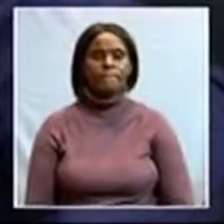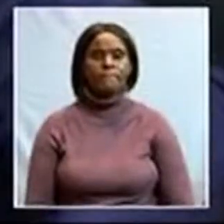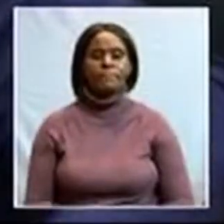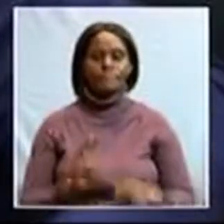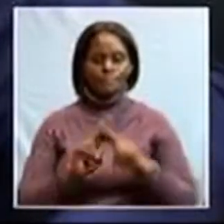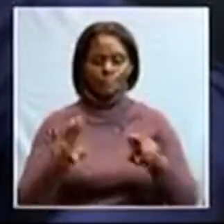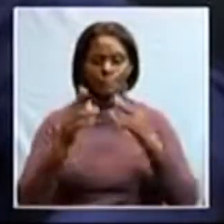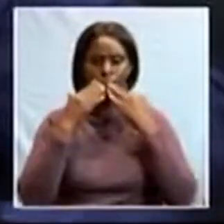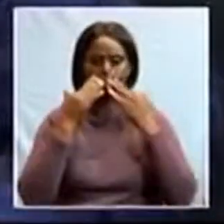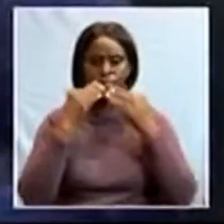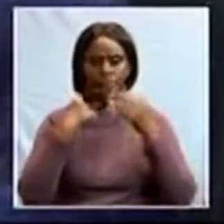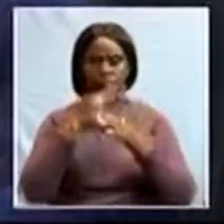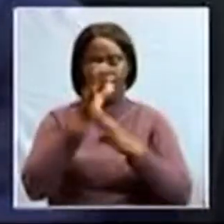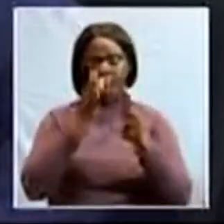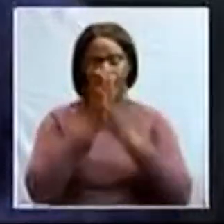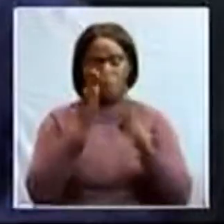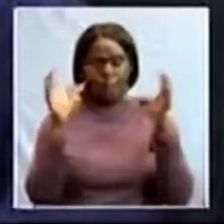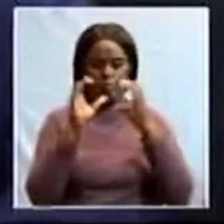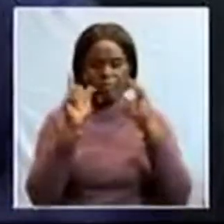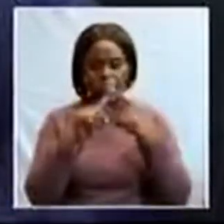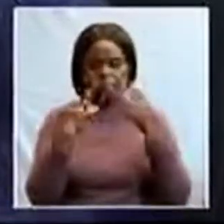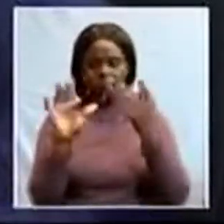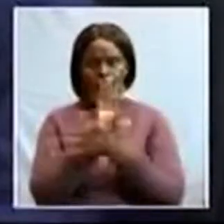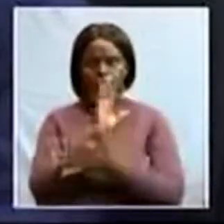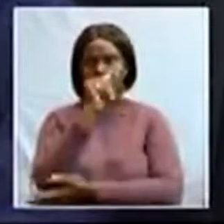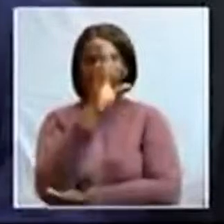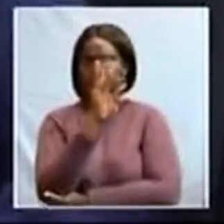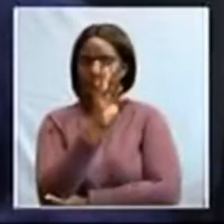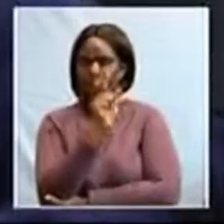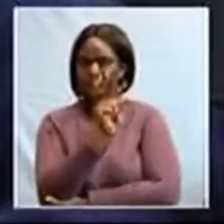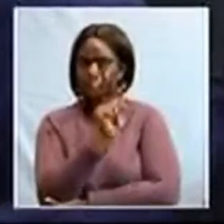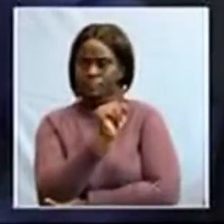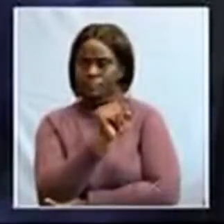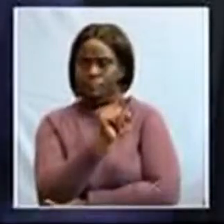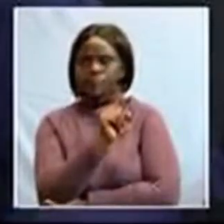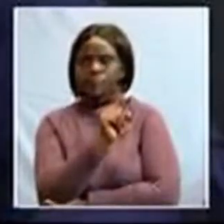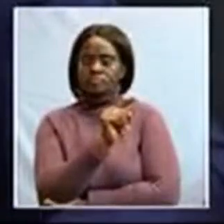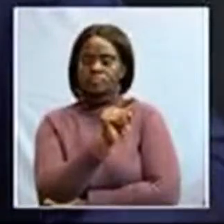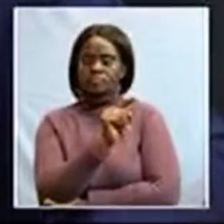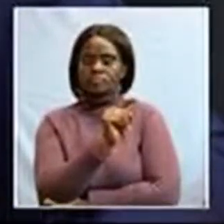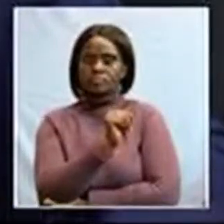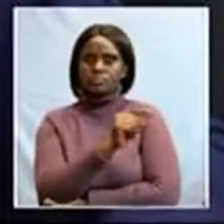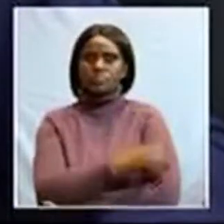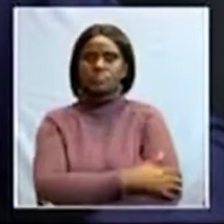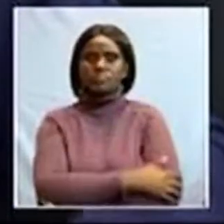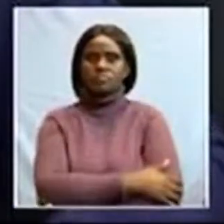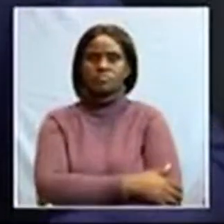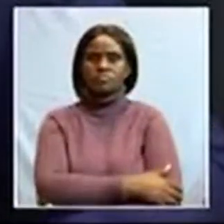May I refer the committee to page 16.